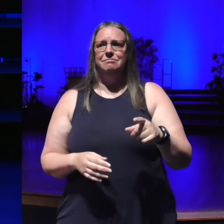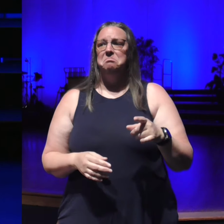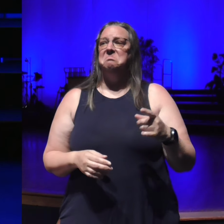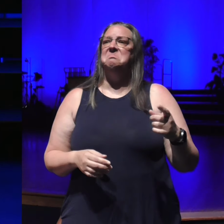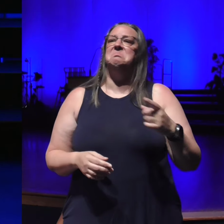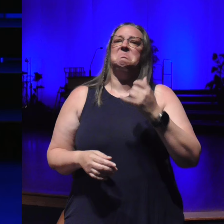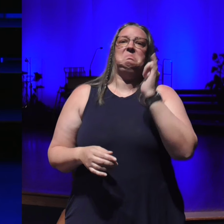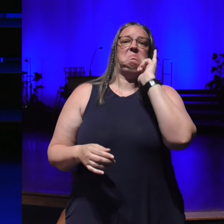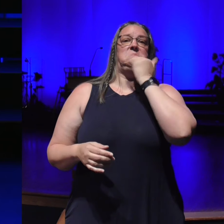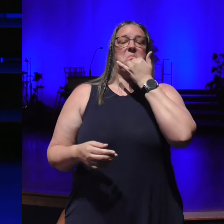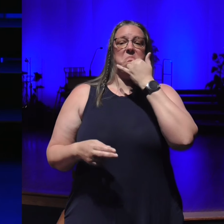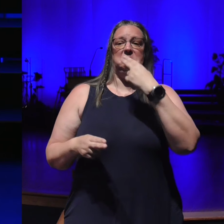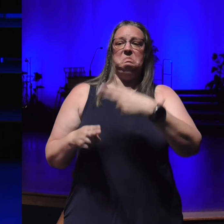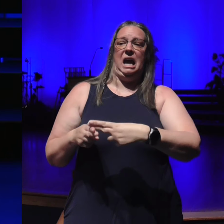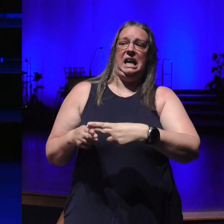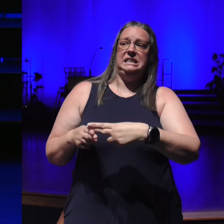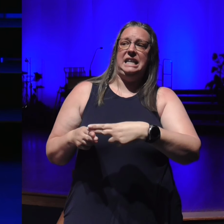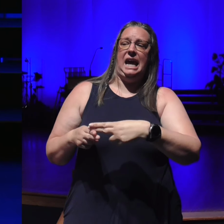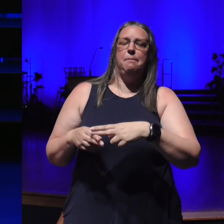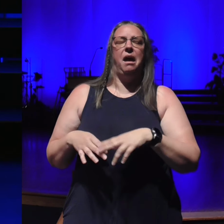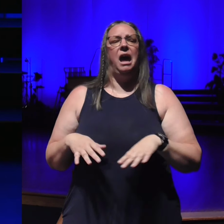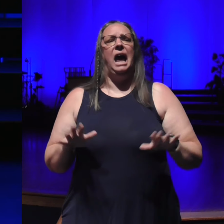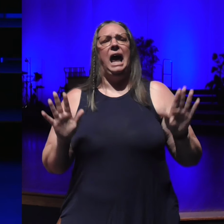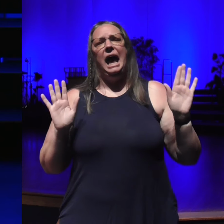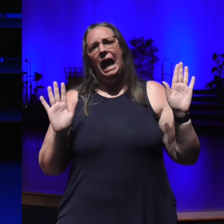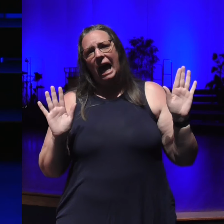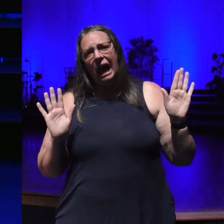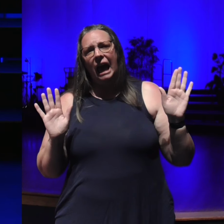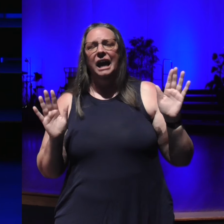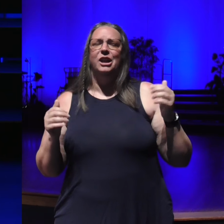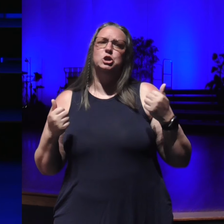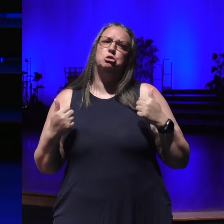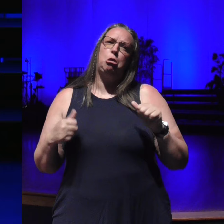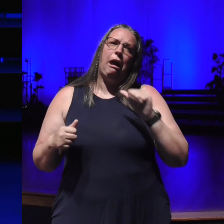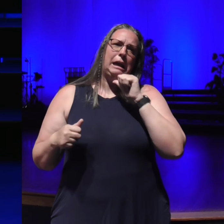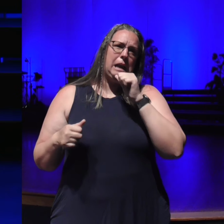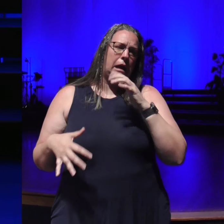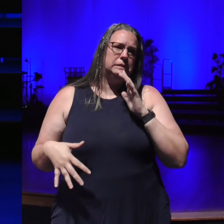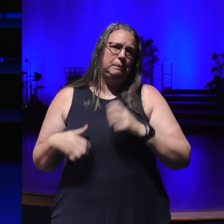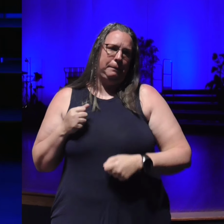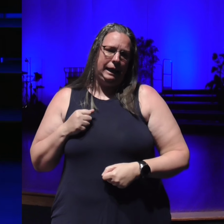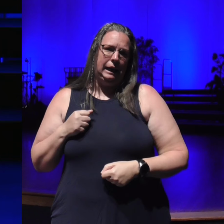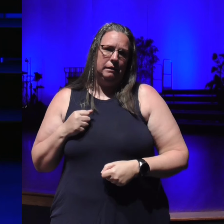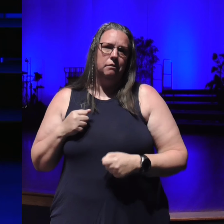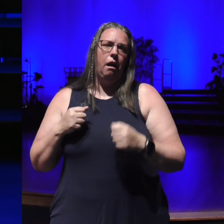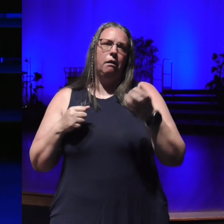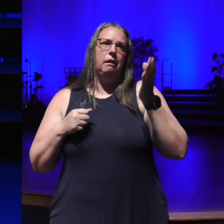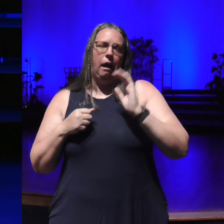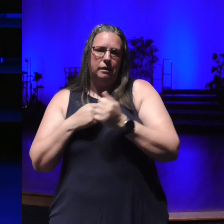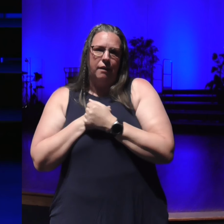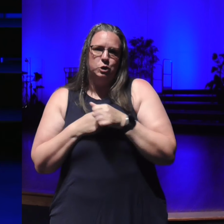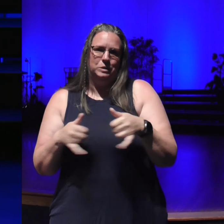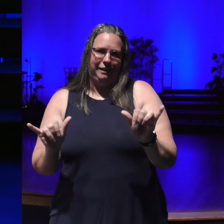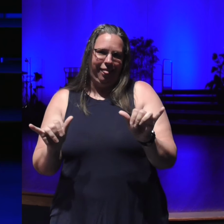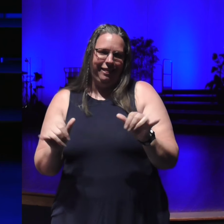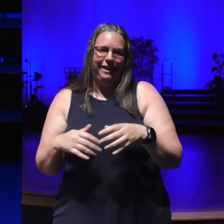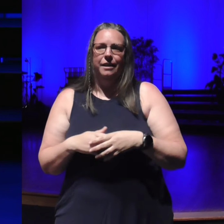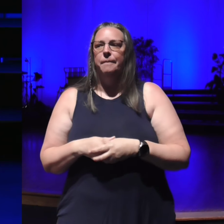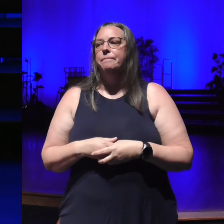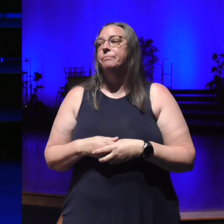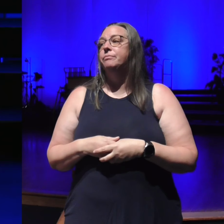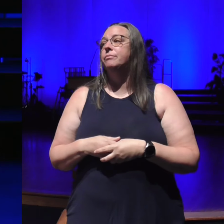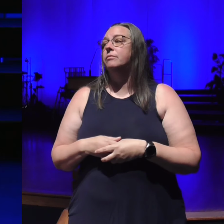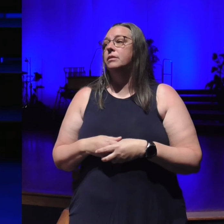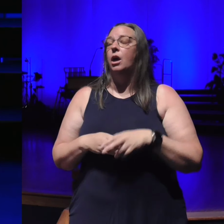vain? Just try to not be mean to people and remember that God loves you just the way you are. Worship